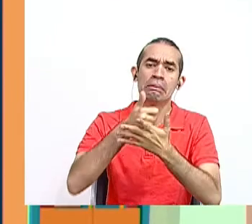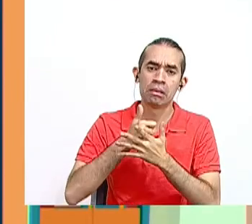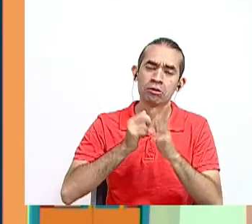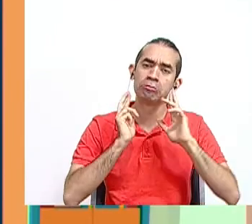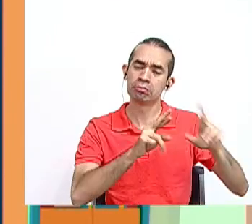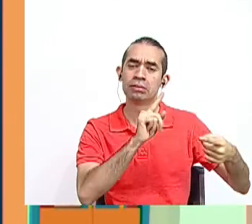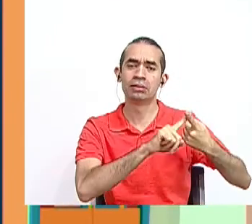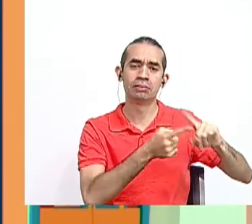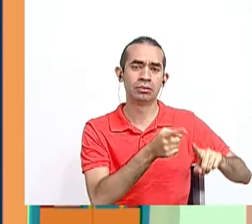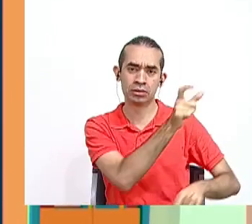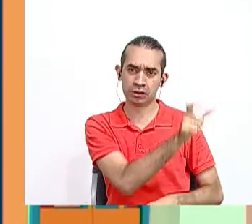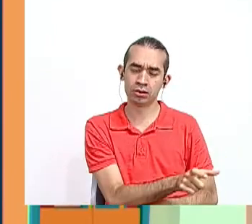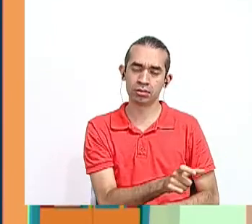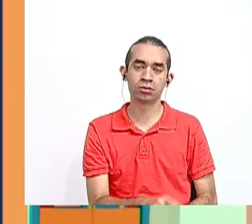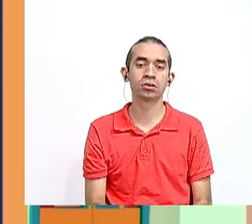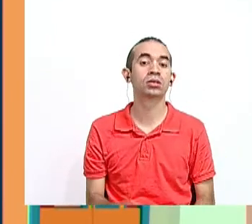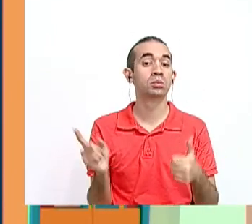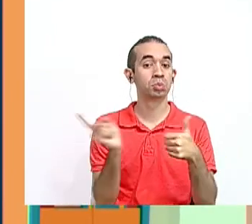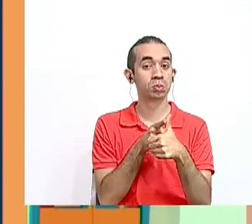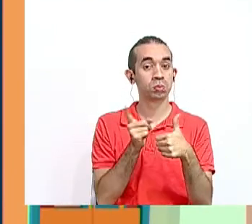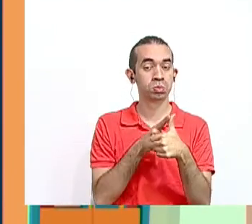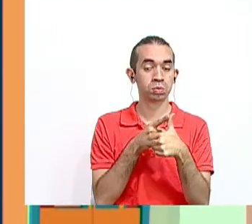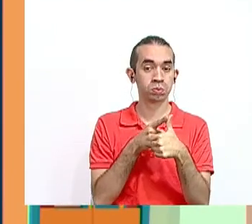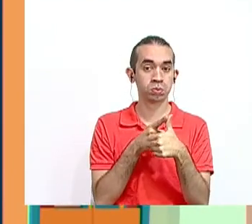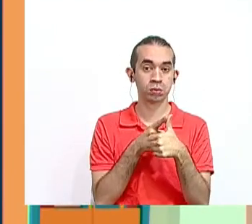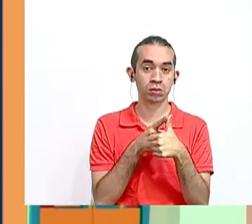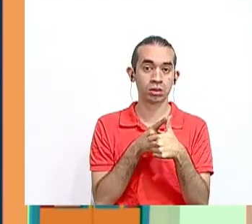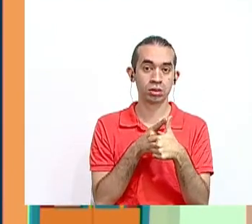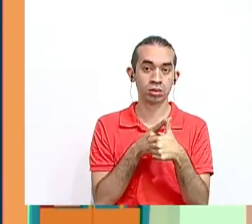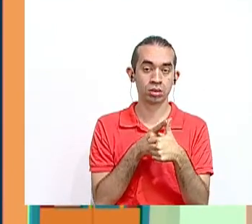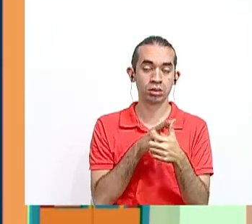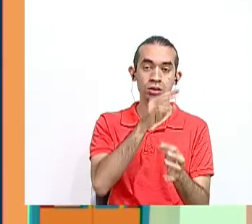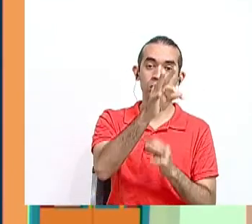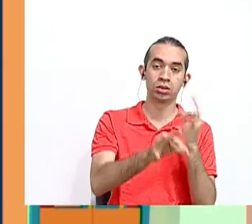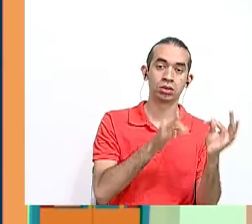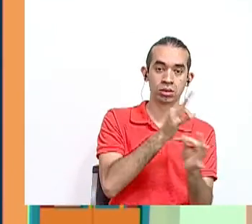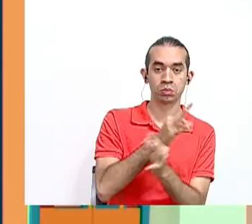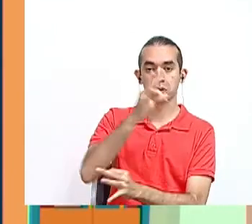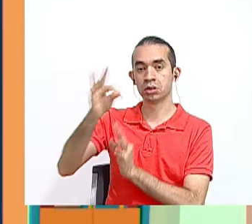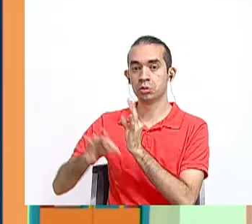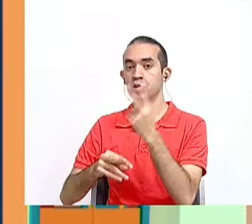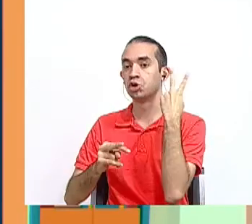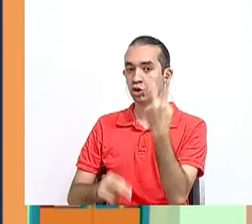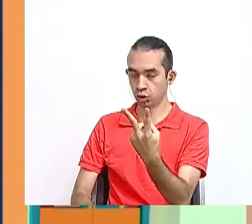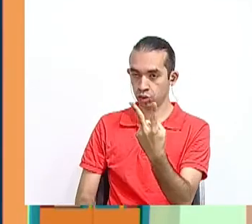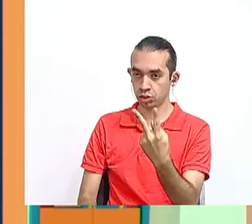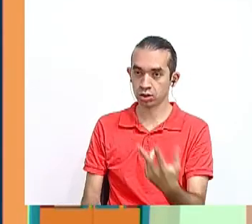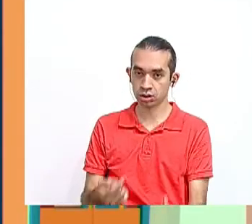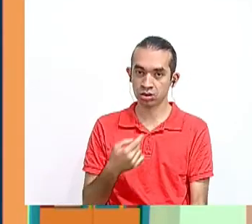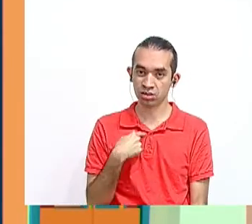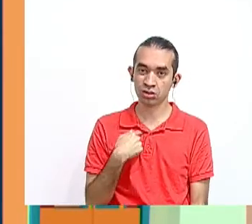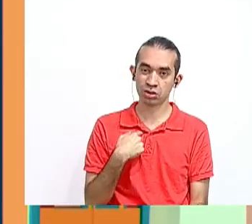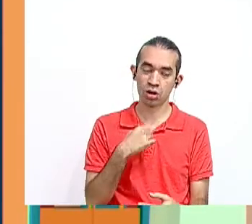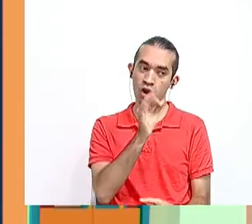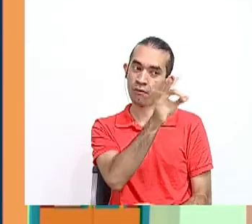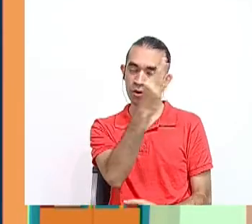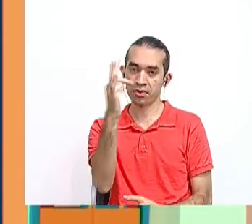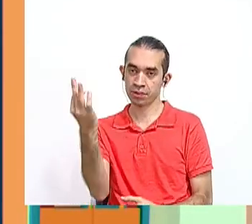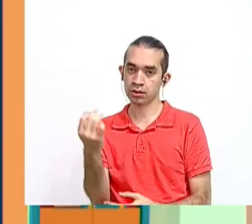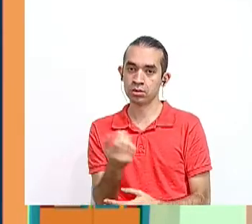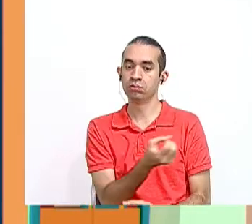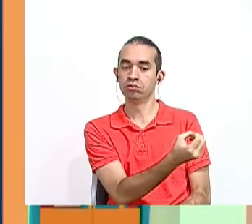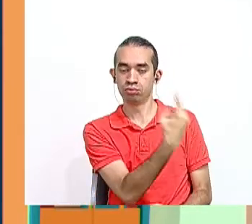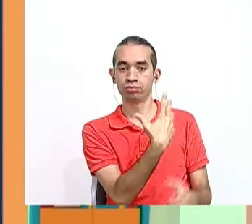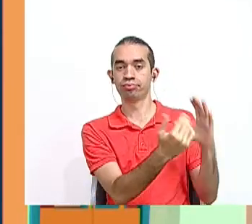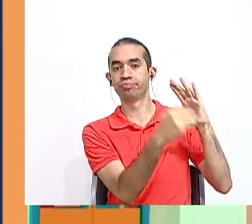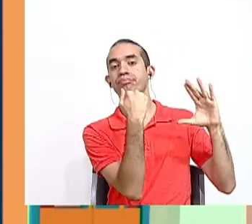friend. First, we're going to look at 2 different types of emails because I have 2 versions of the email my friend sent